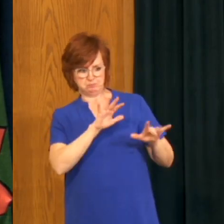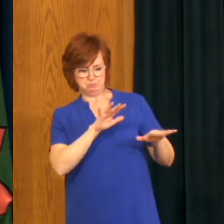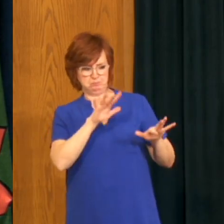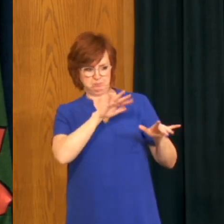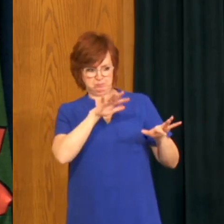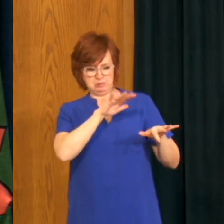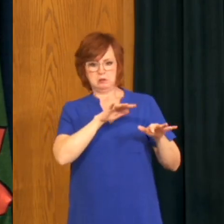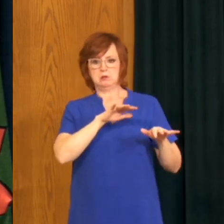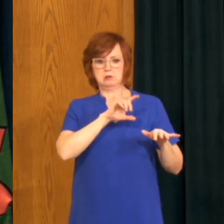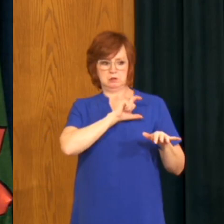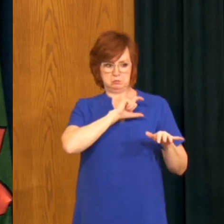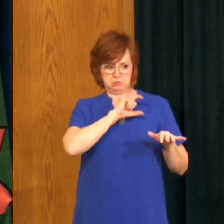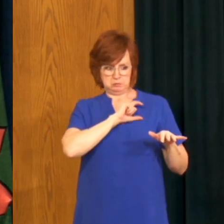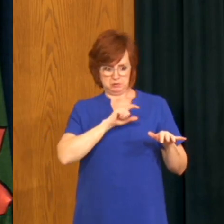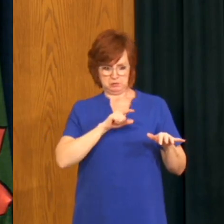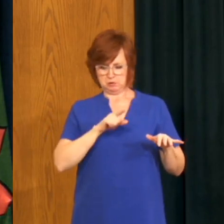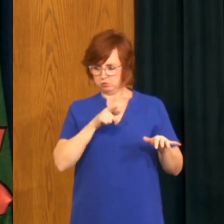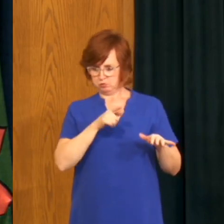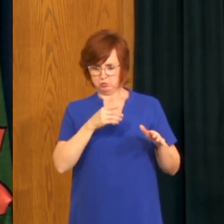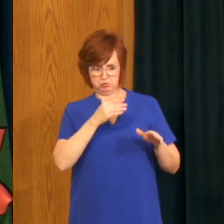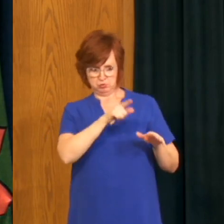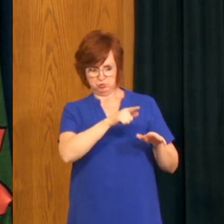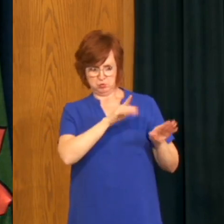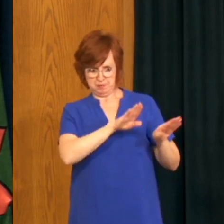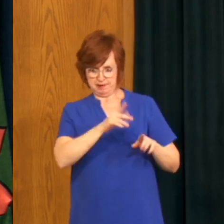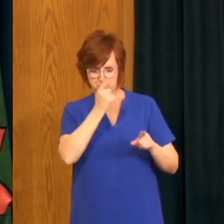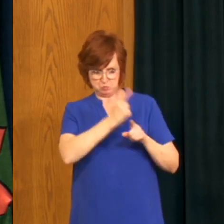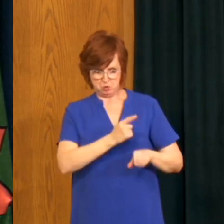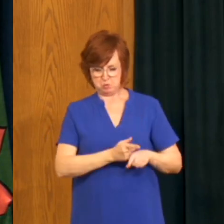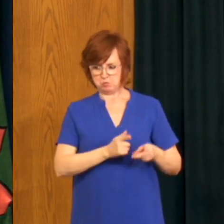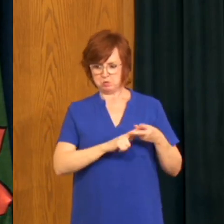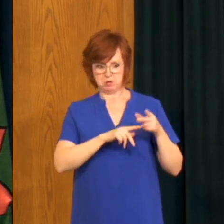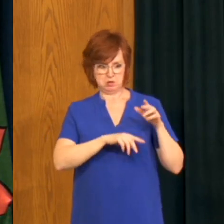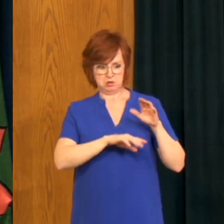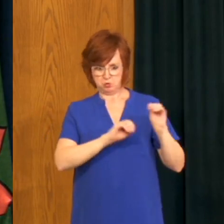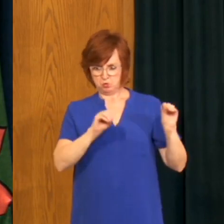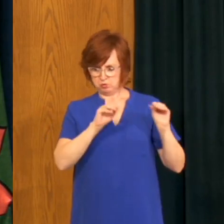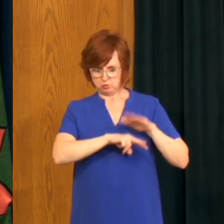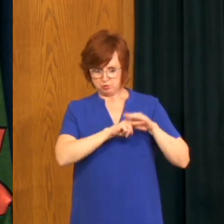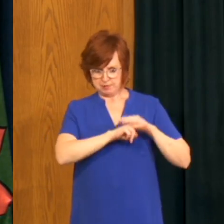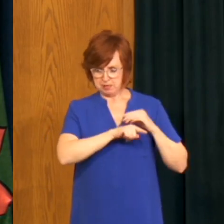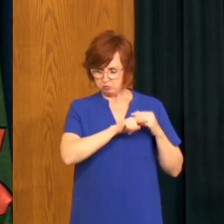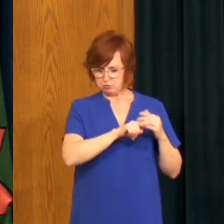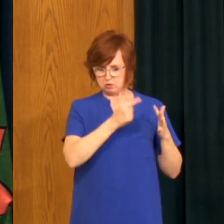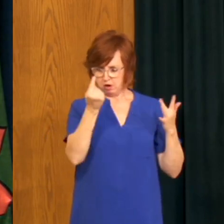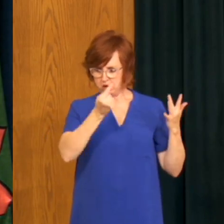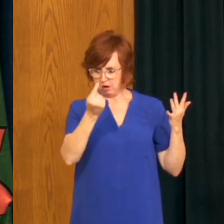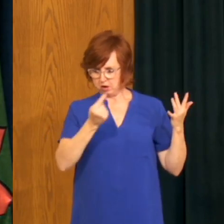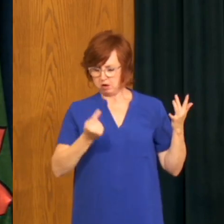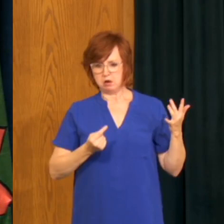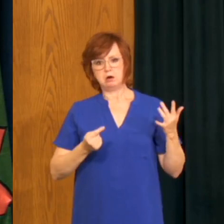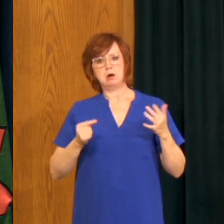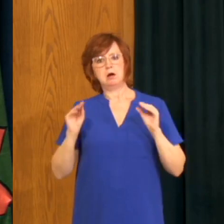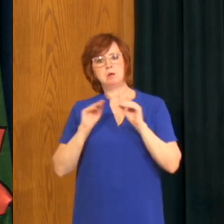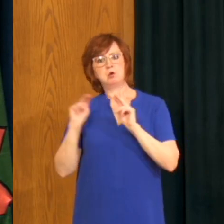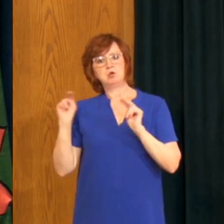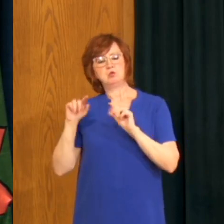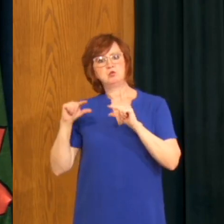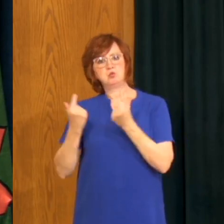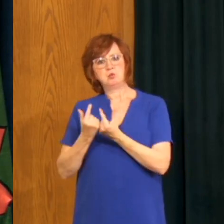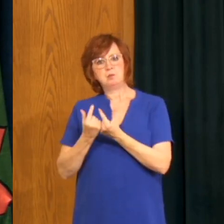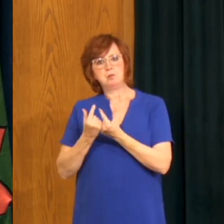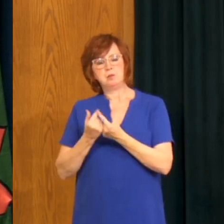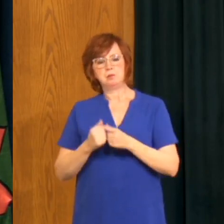and we've discussed this publicly, what opportunities we have to enhance that civilian oversight over some of our investigative procedures, and